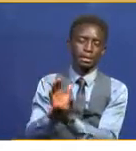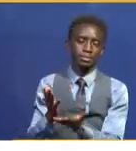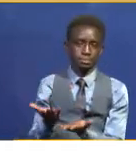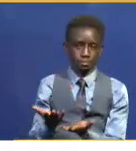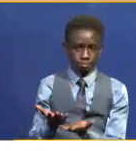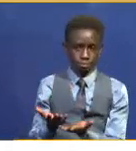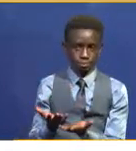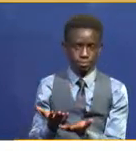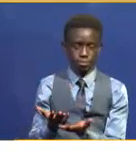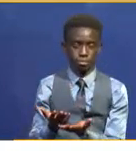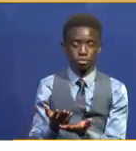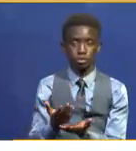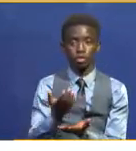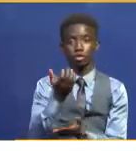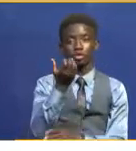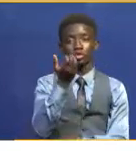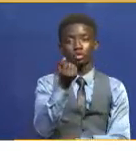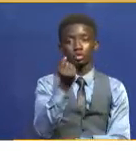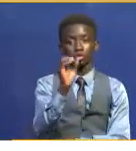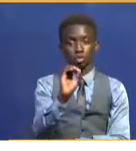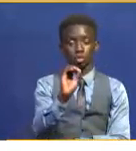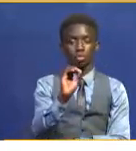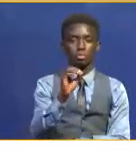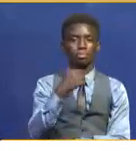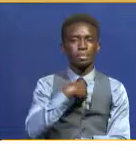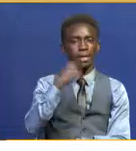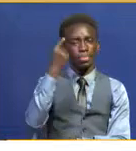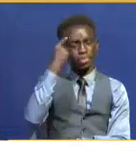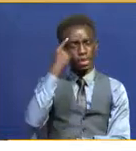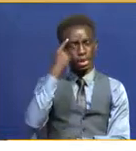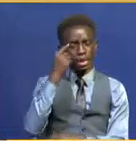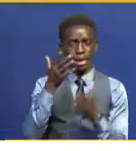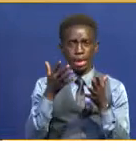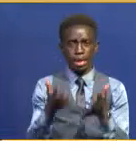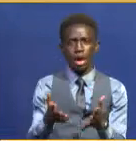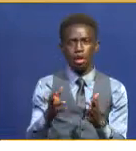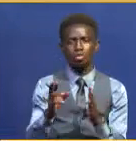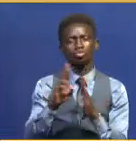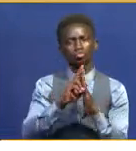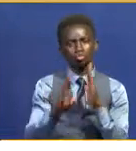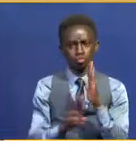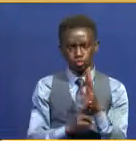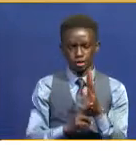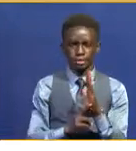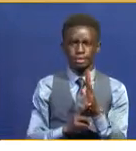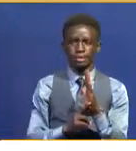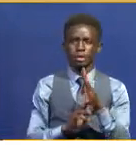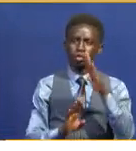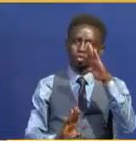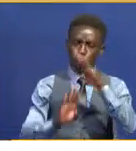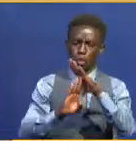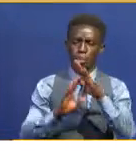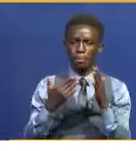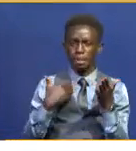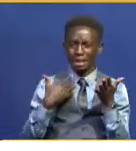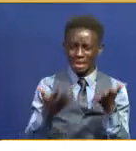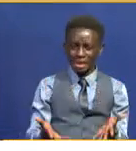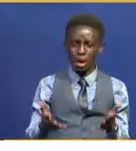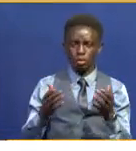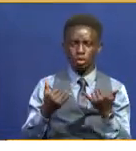within your bank account. So I think rule of thumb, and I guess that's what we're trying to educate our viewers,